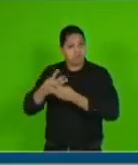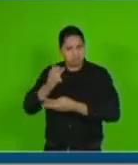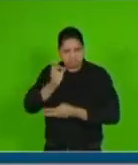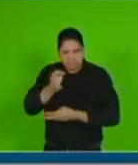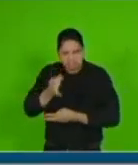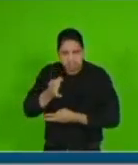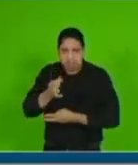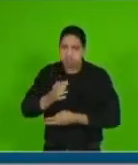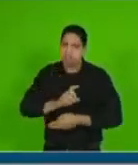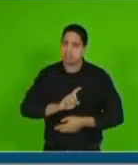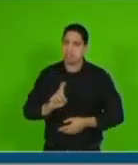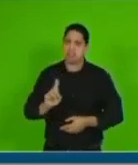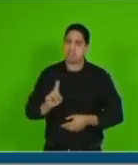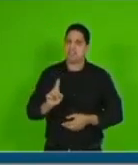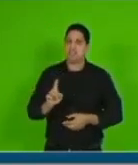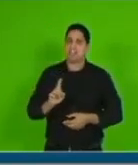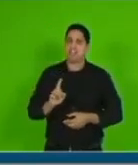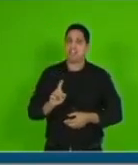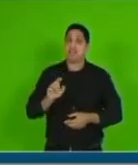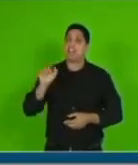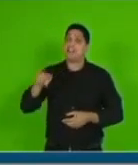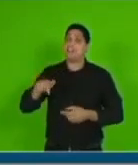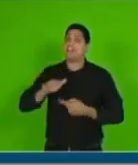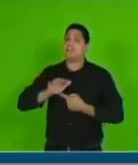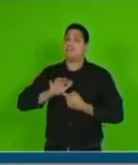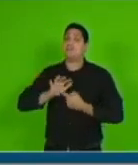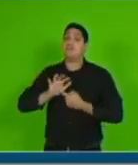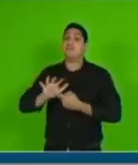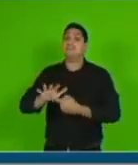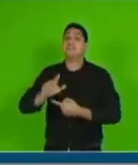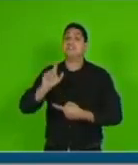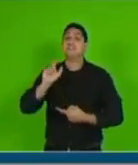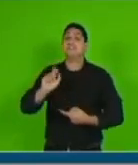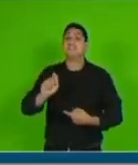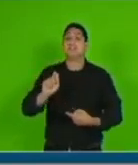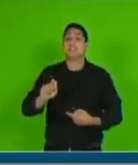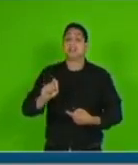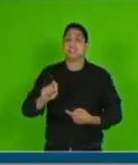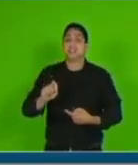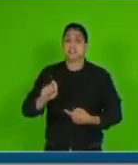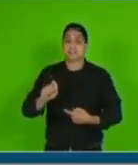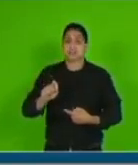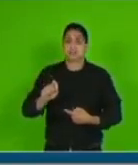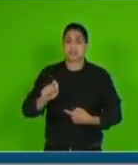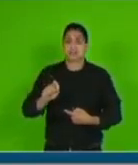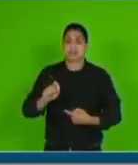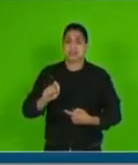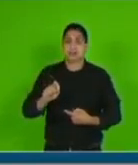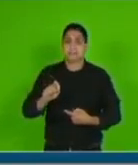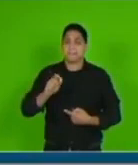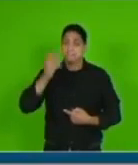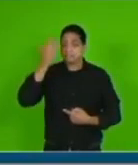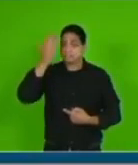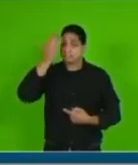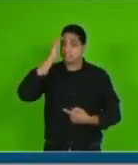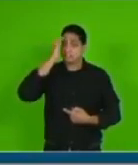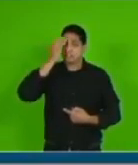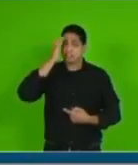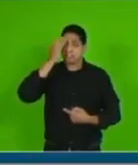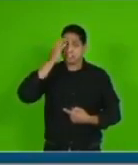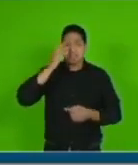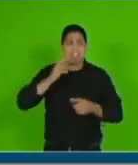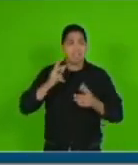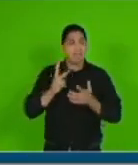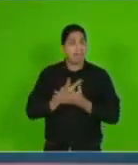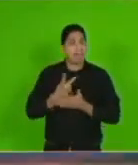So these people who have money, who have clothing, riches of this world, are they happy? Do they have eternal life? Yes or